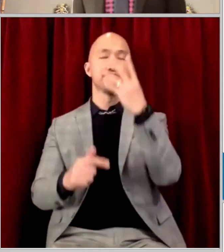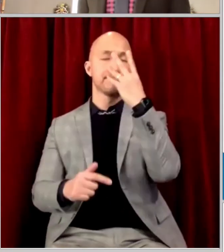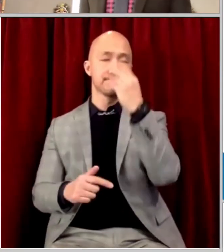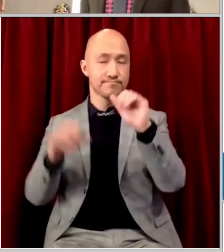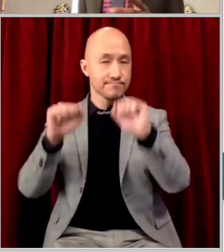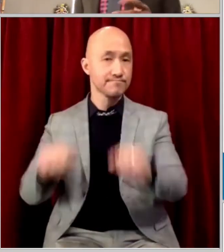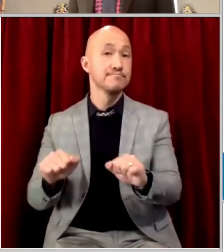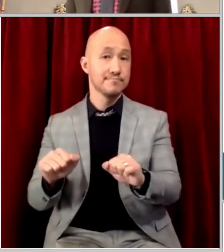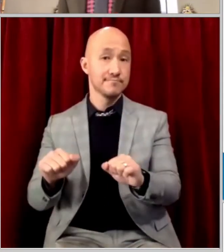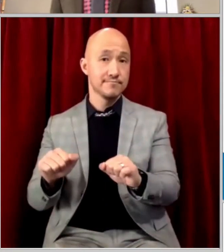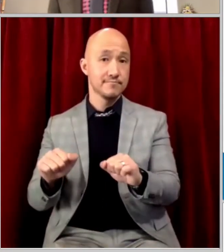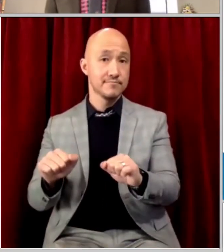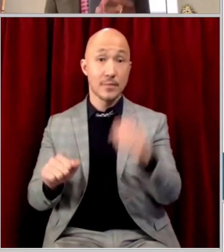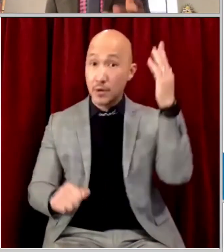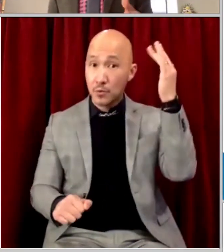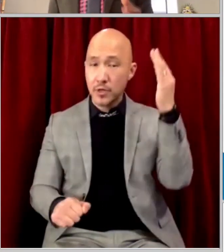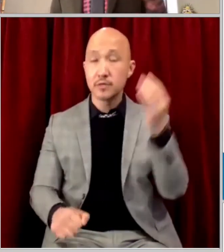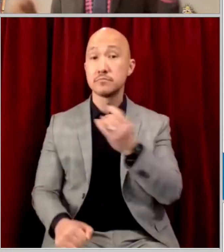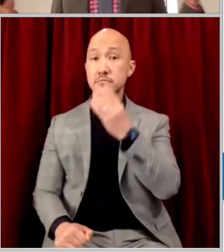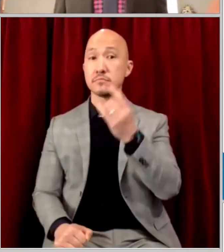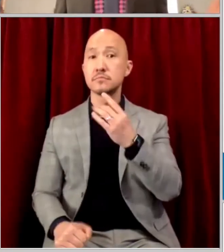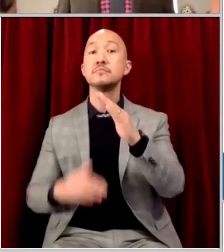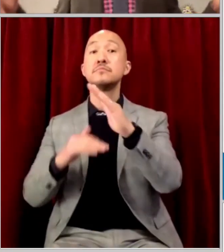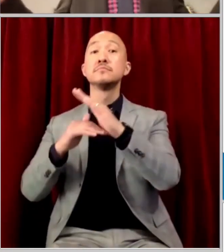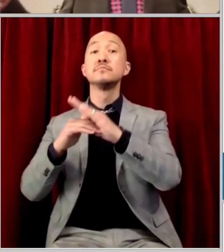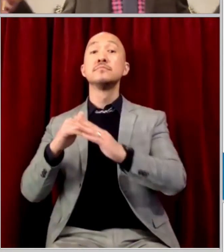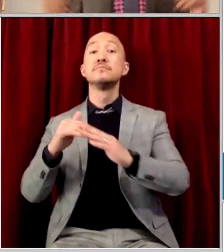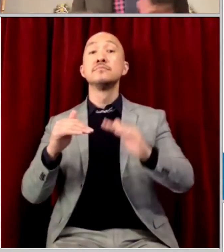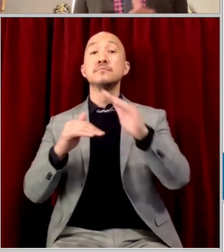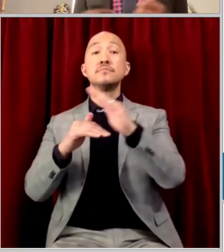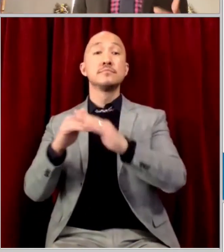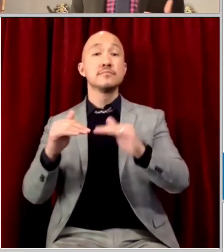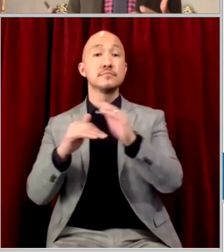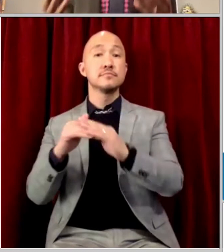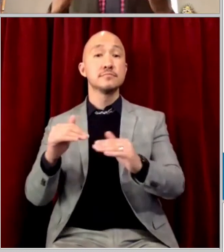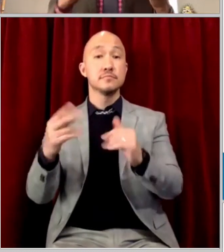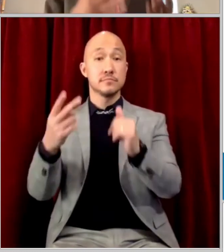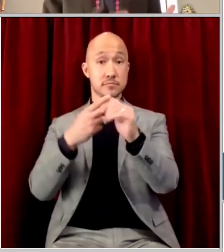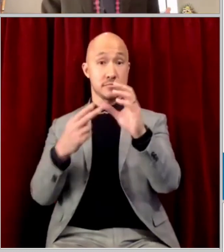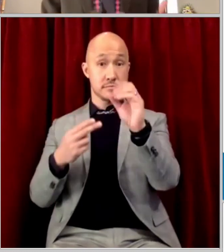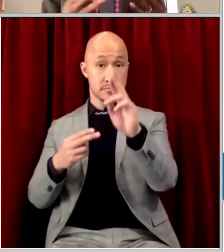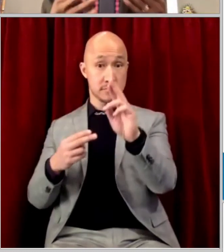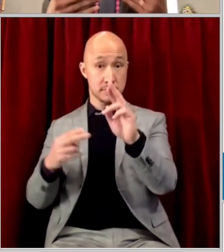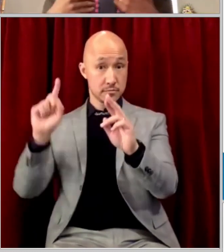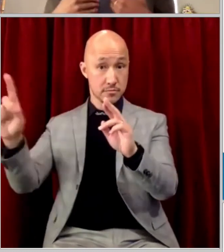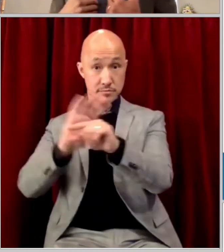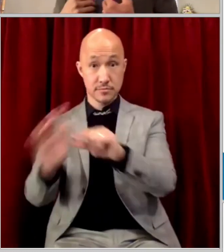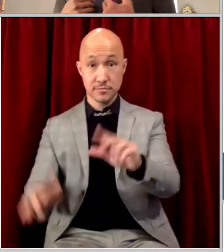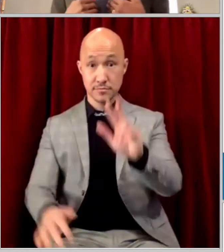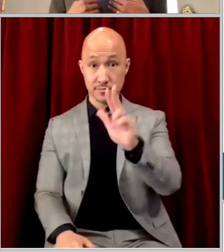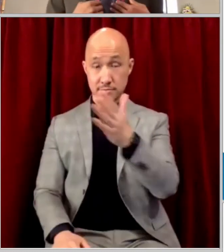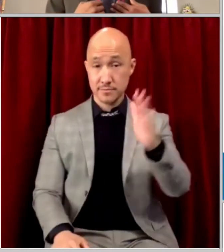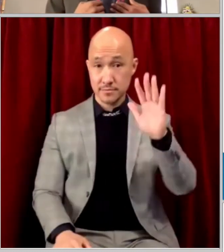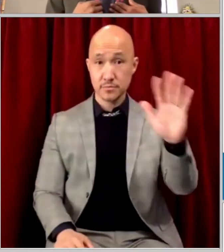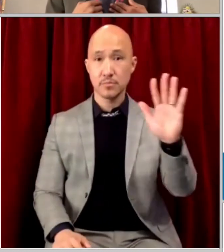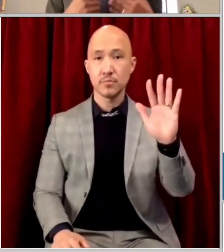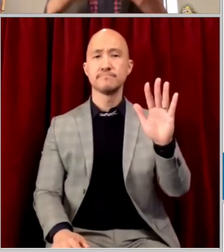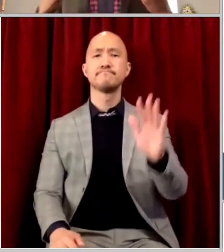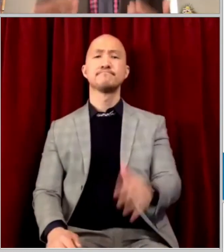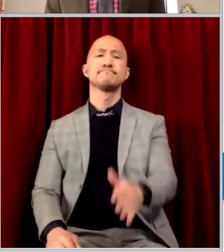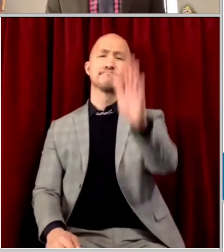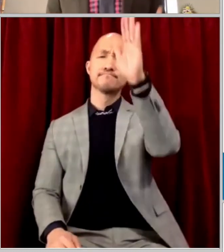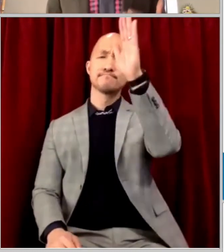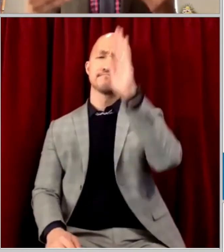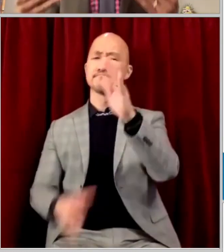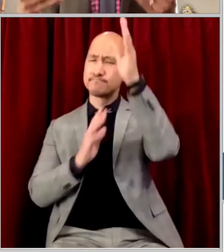be the God and Father of our Lord Jesus Christ, the Father of mercies, the God of all comfort, who comforts us in all our tribulation,